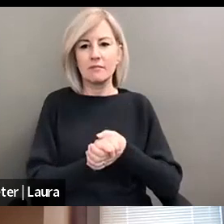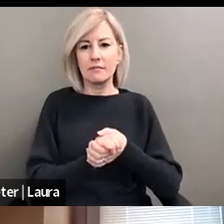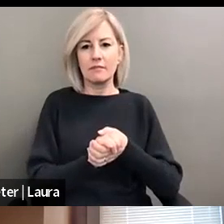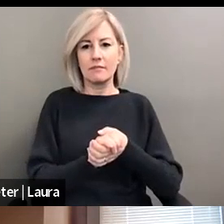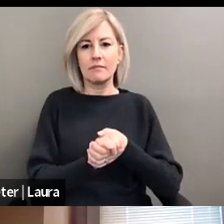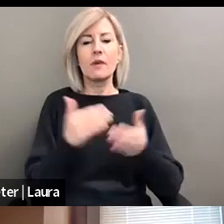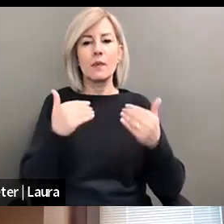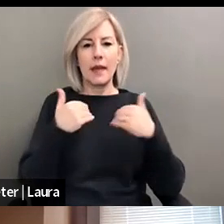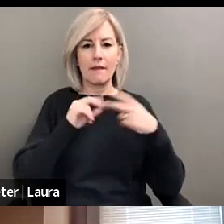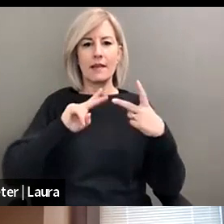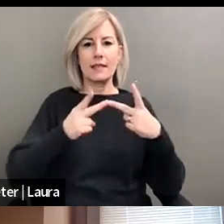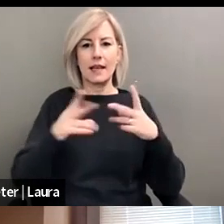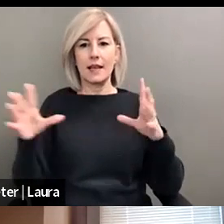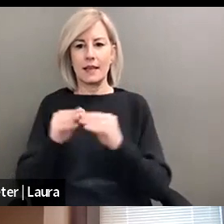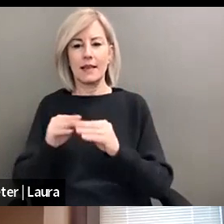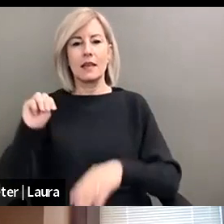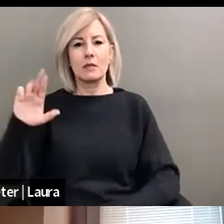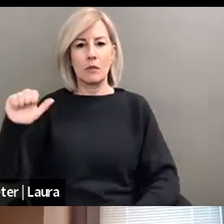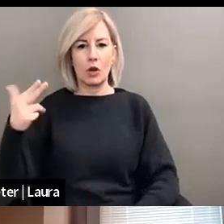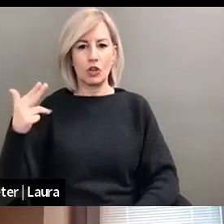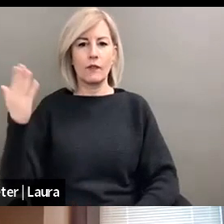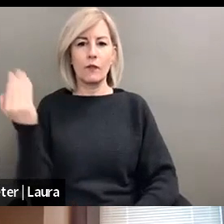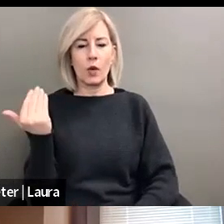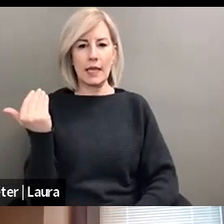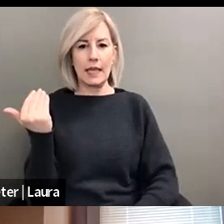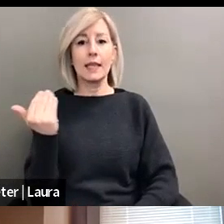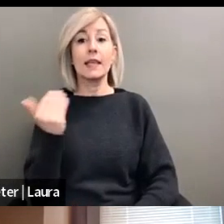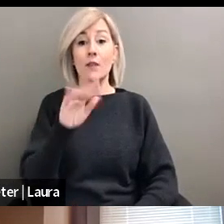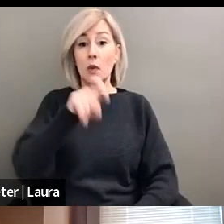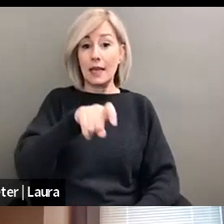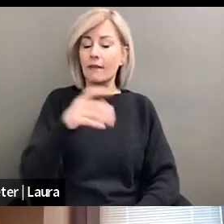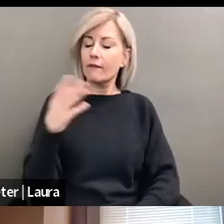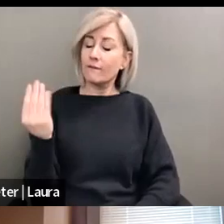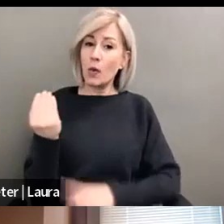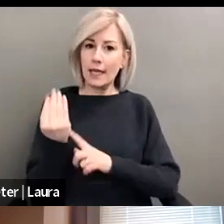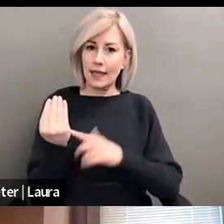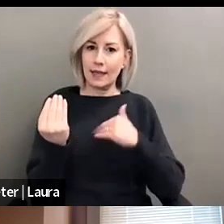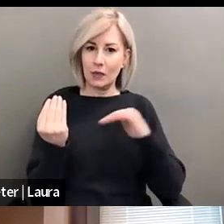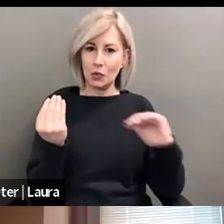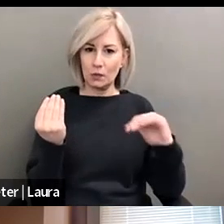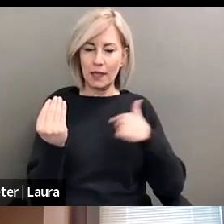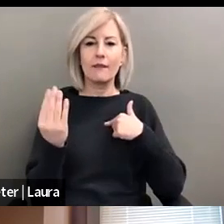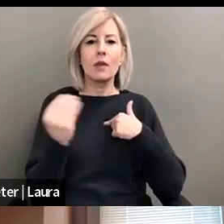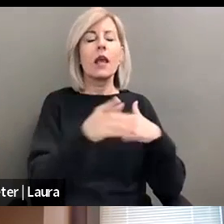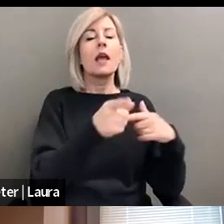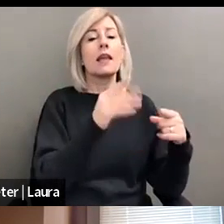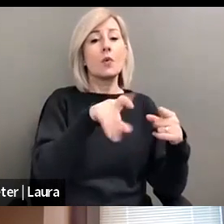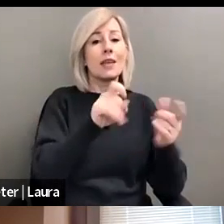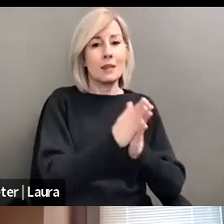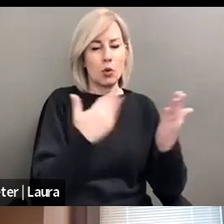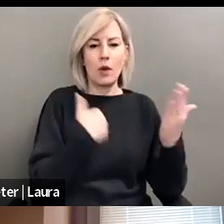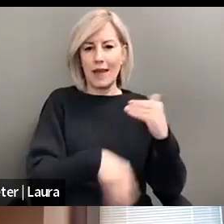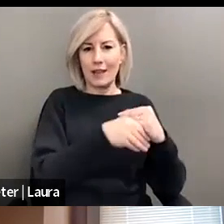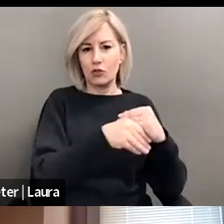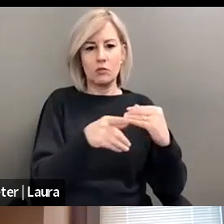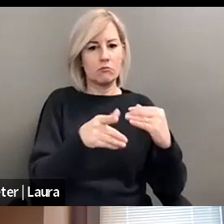have a second gathered on March 14th. And if you do need the book, we always buy extras, and we're happy to provide